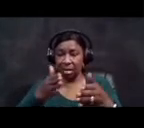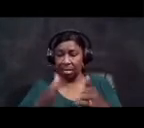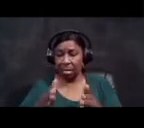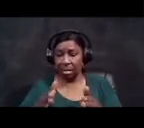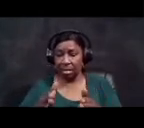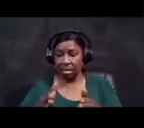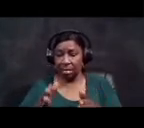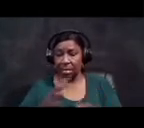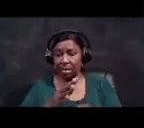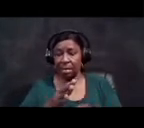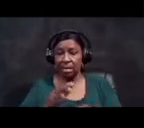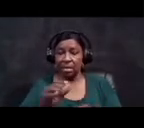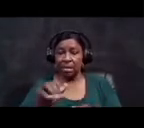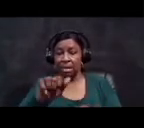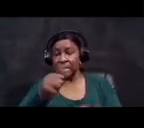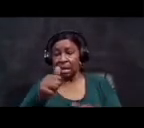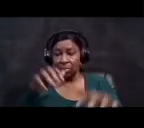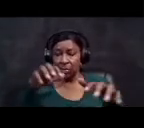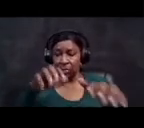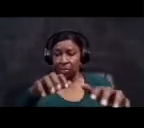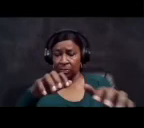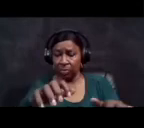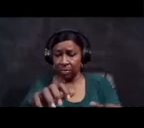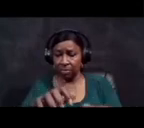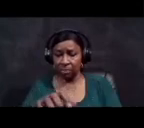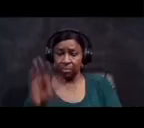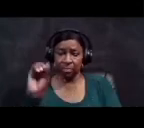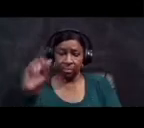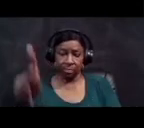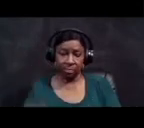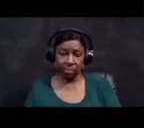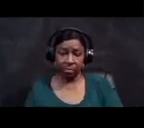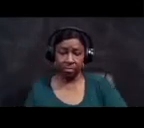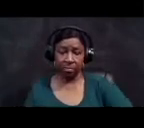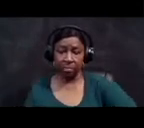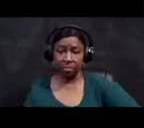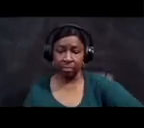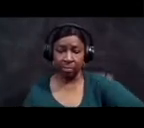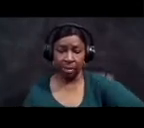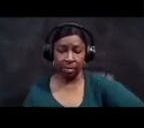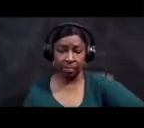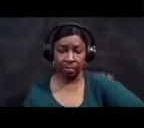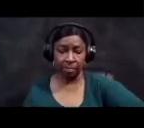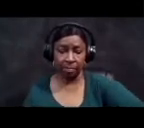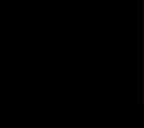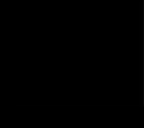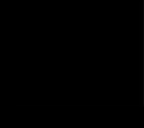over the archival literature, another Mariel happen again.